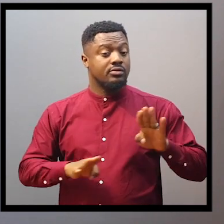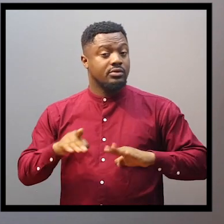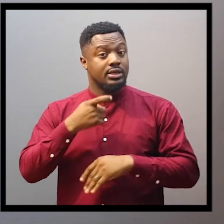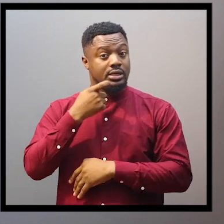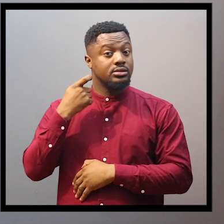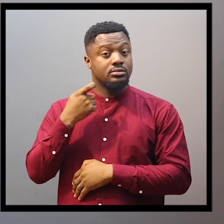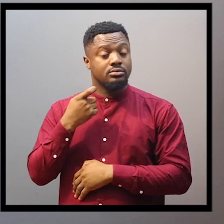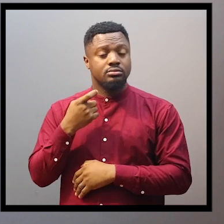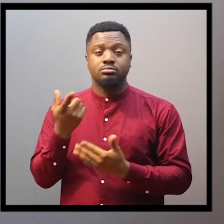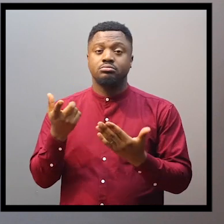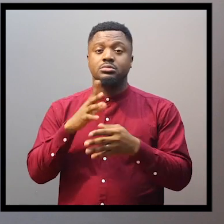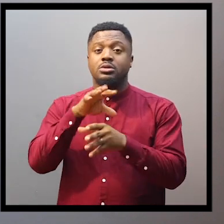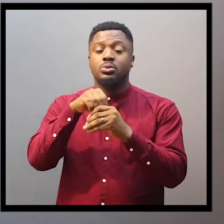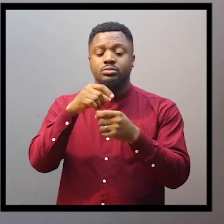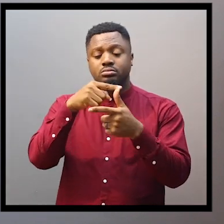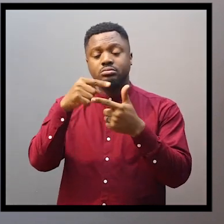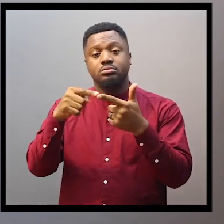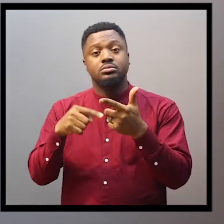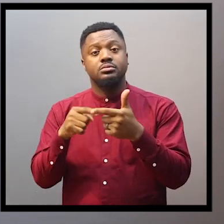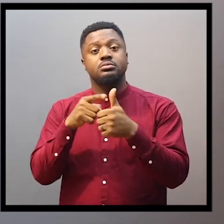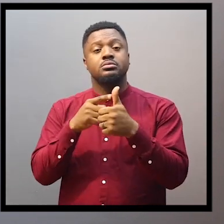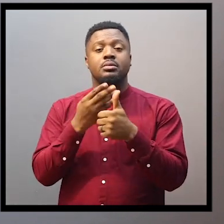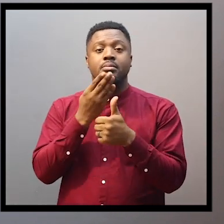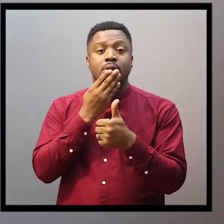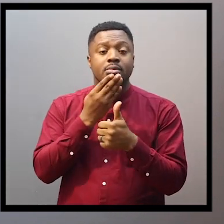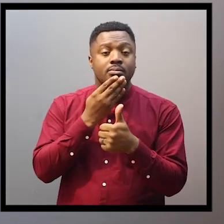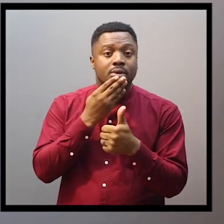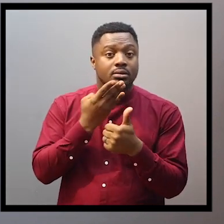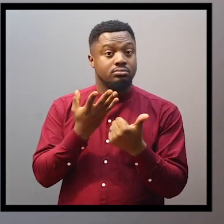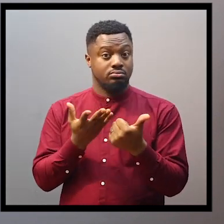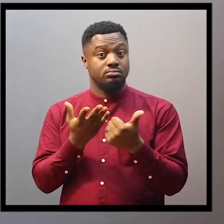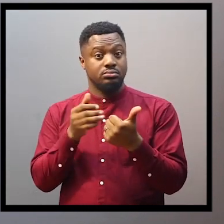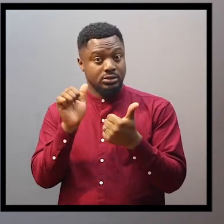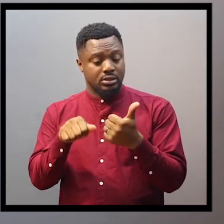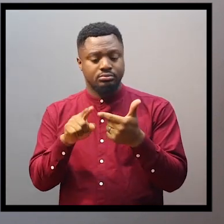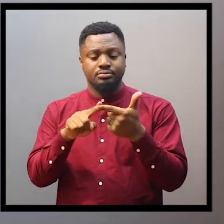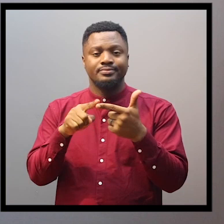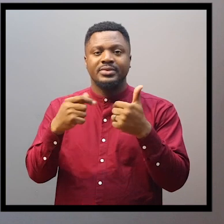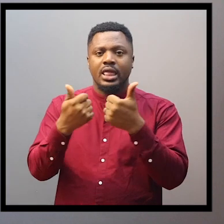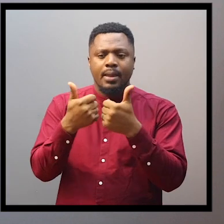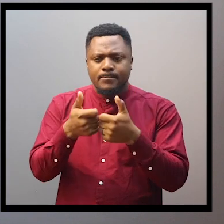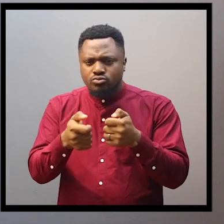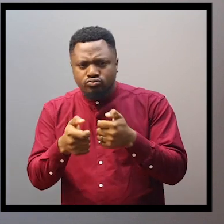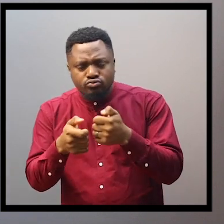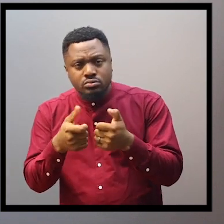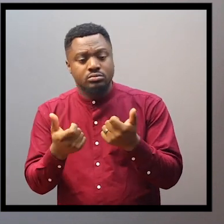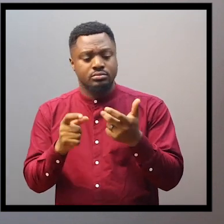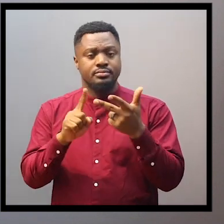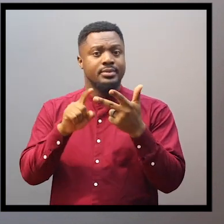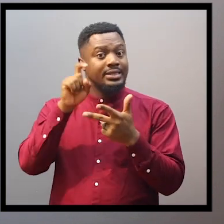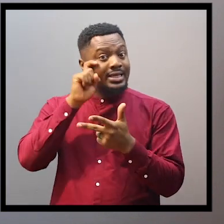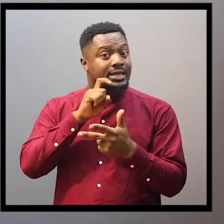behavioral addictions. These may include problem gambling, of which betting is part, gaming,